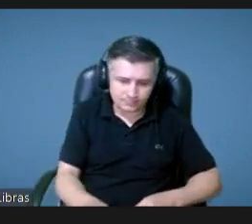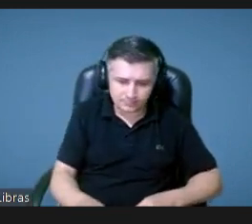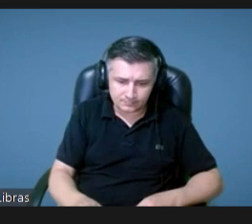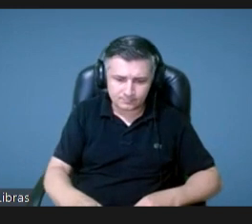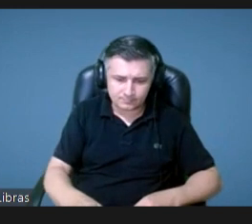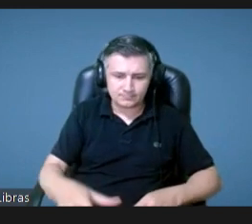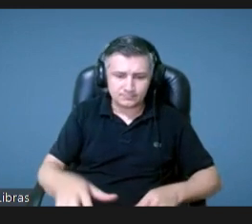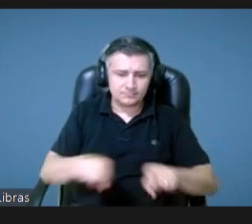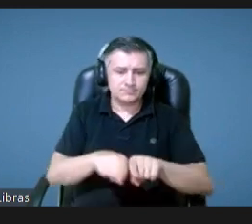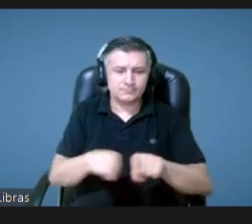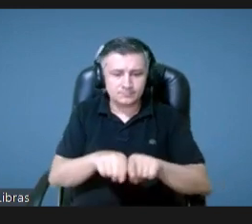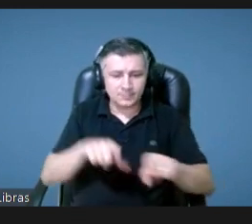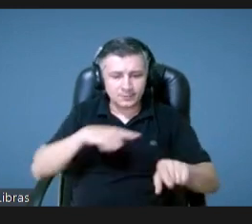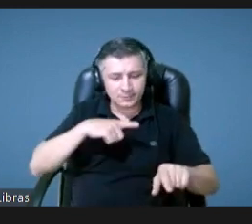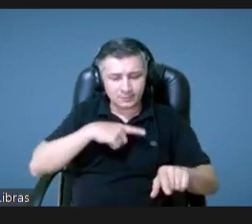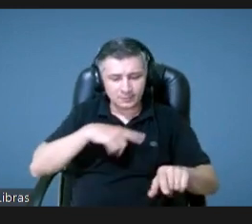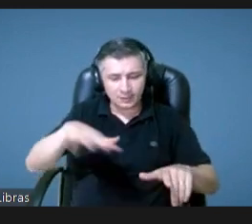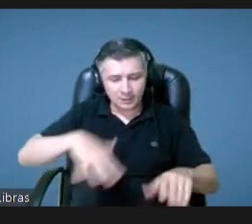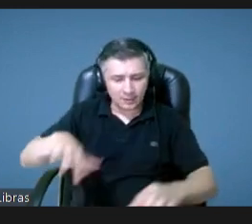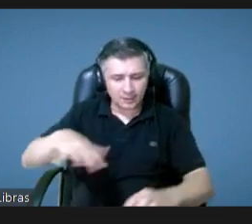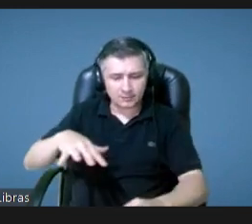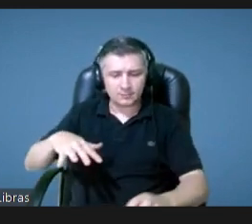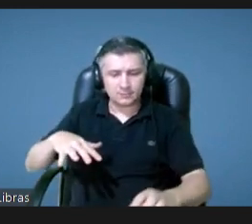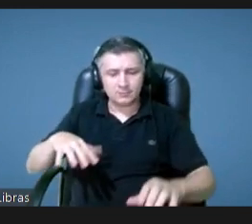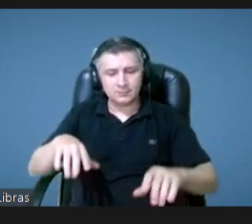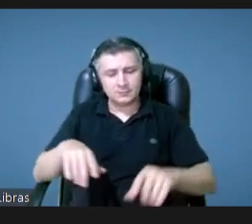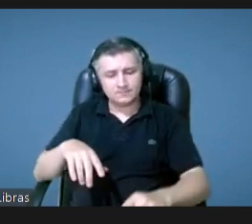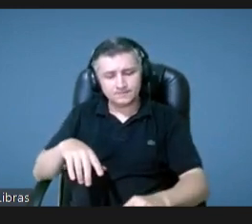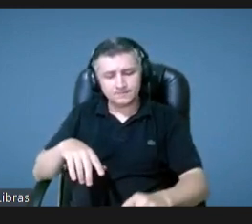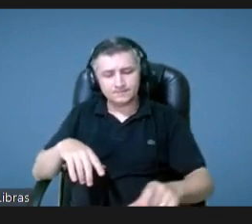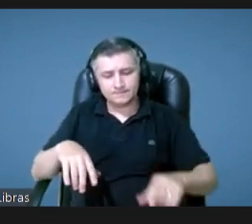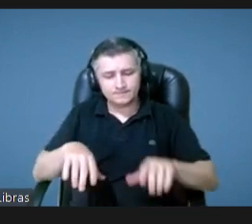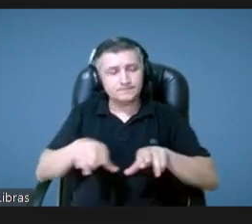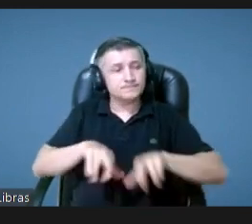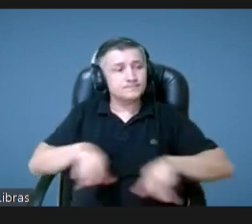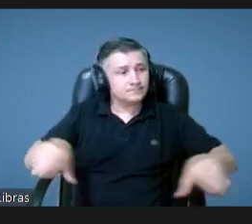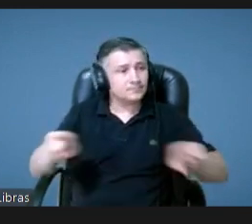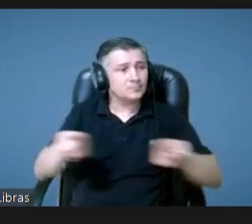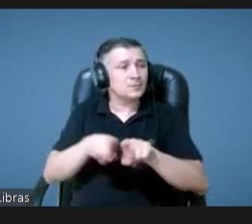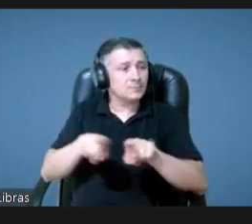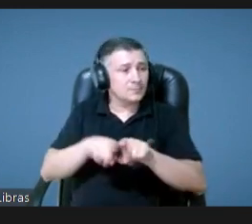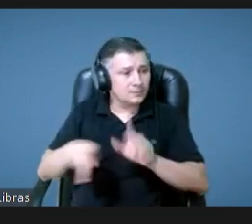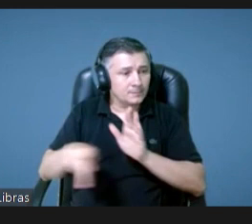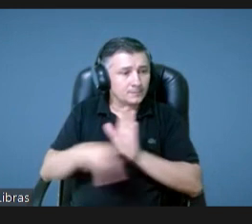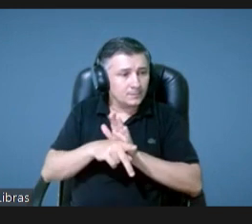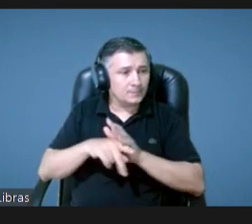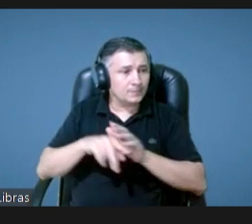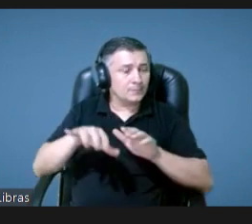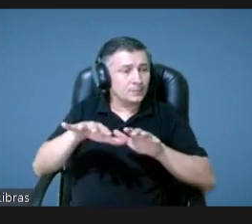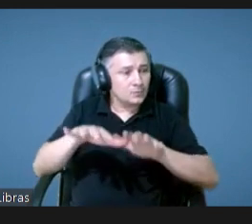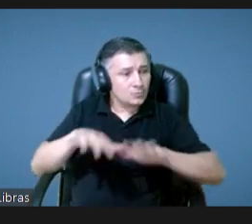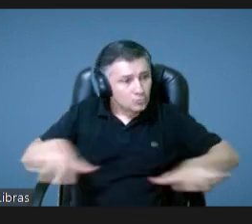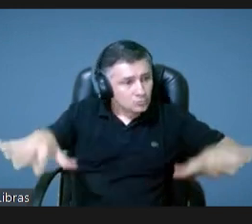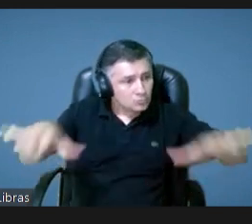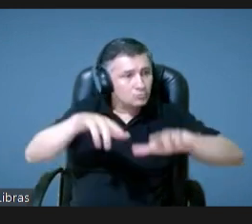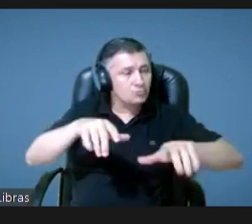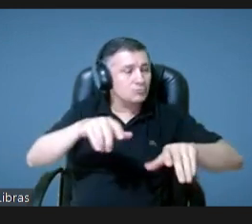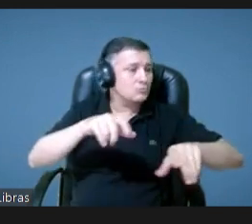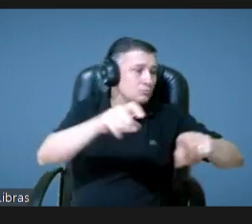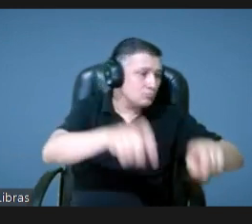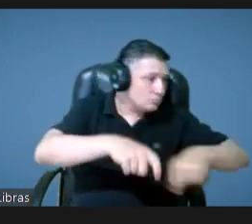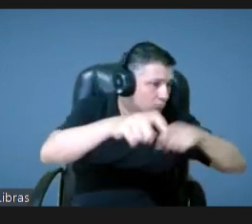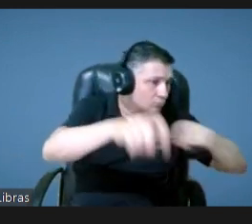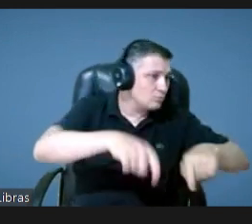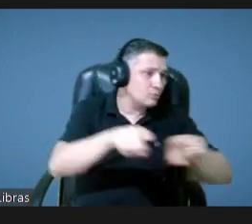Fasano has now been recognized by major opinion makers in terms of hospitality and